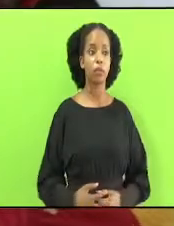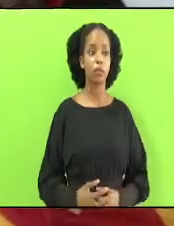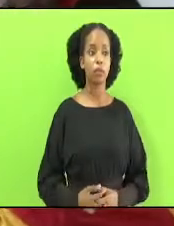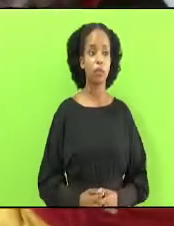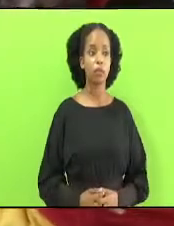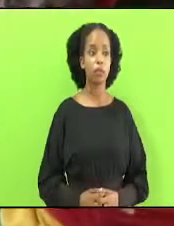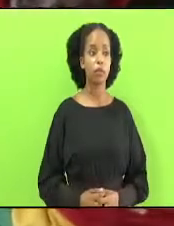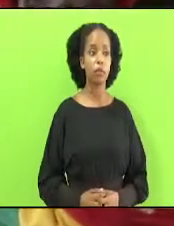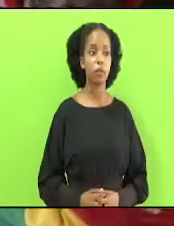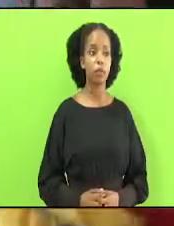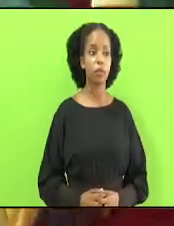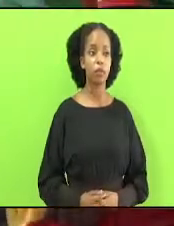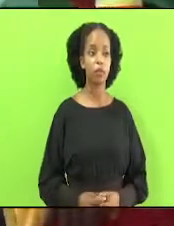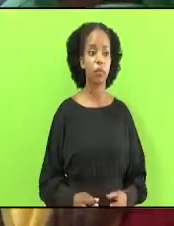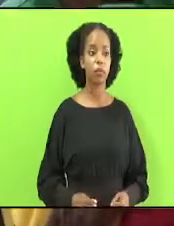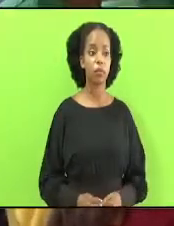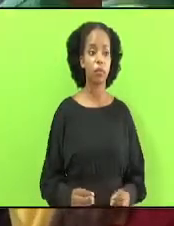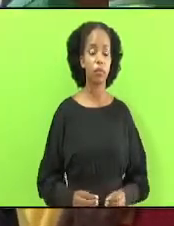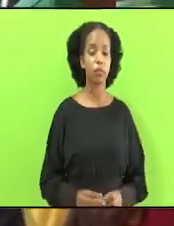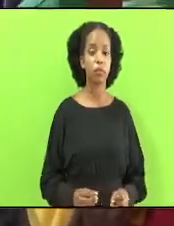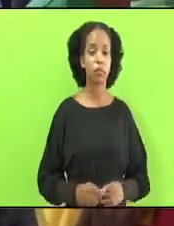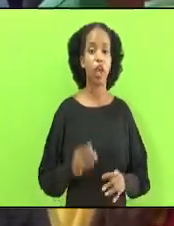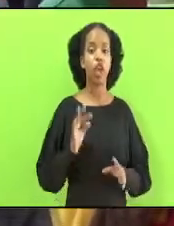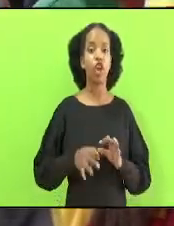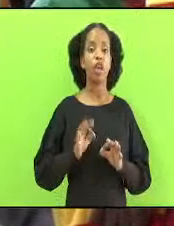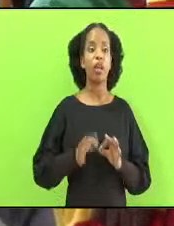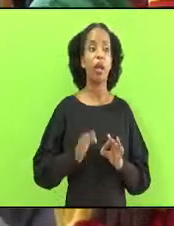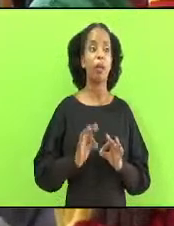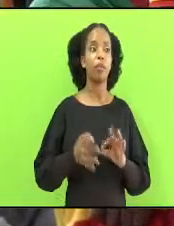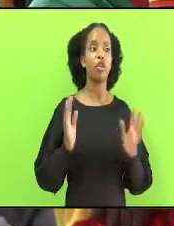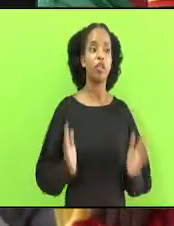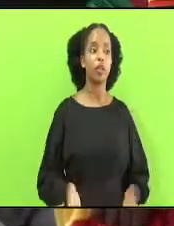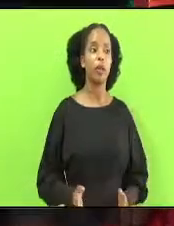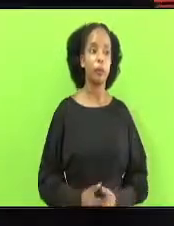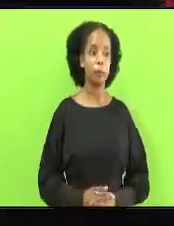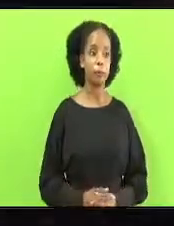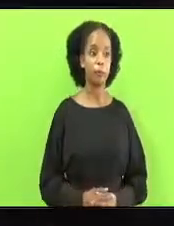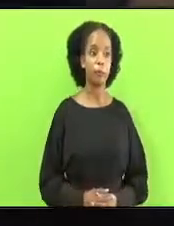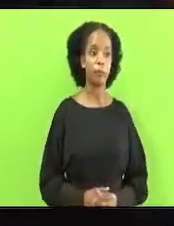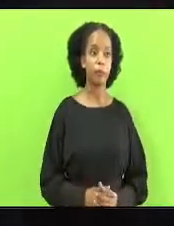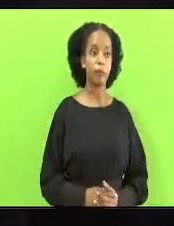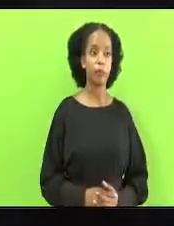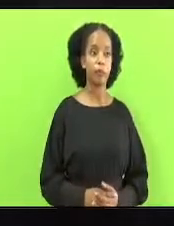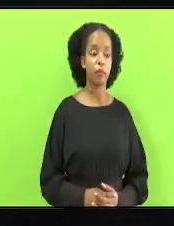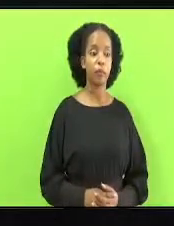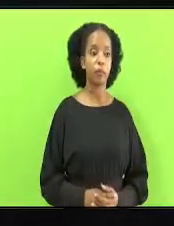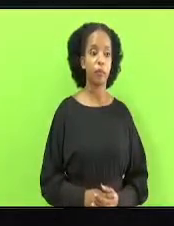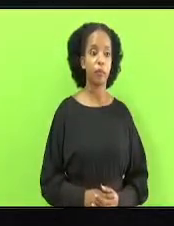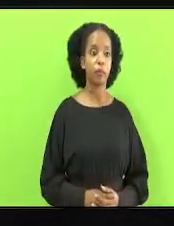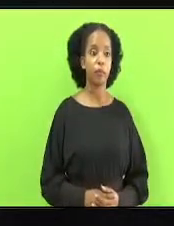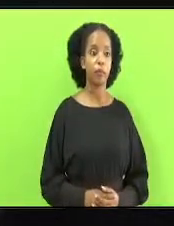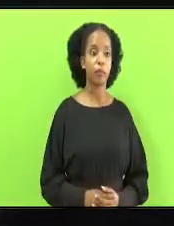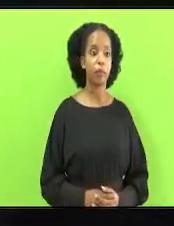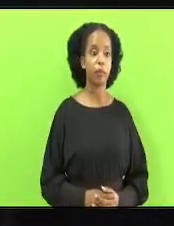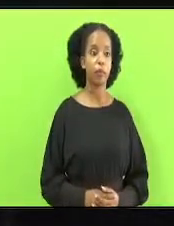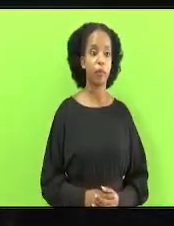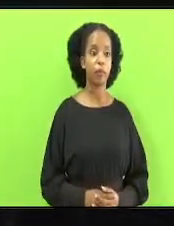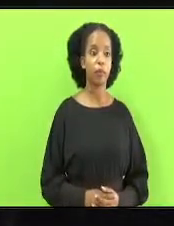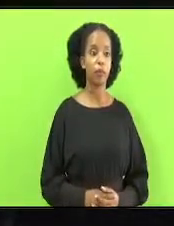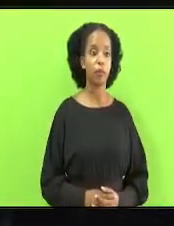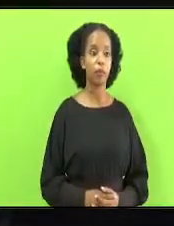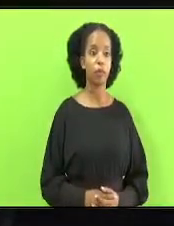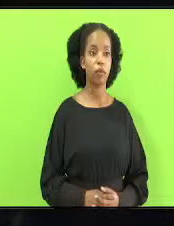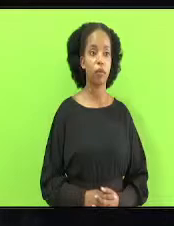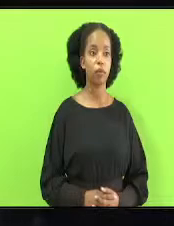is that those 2 companies I have mentioned, they are already in contradiction of the regulations and they